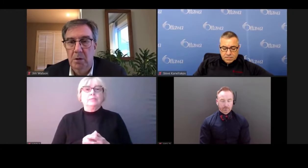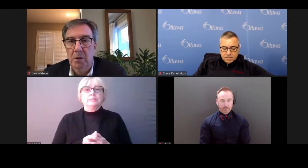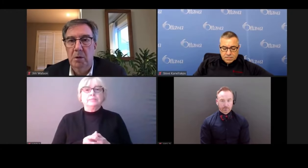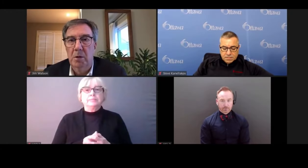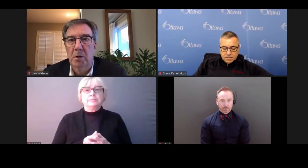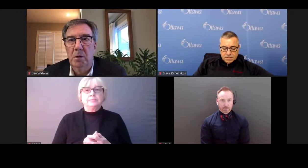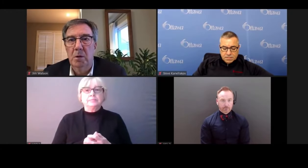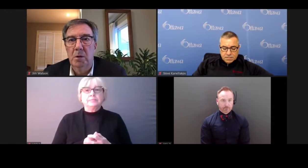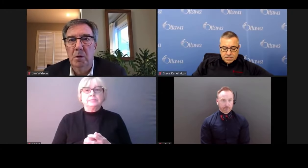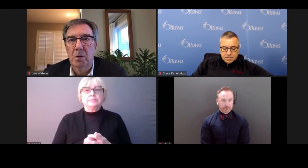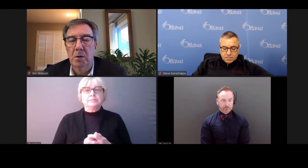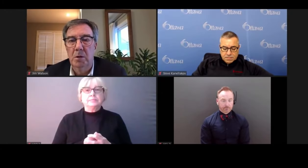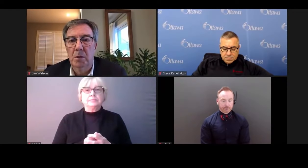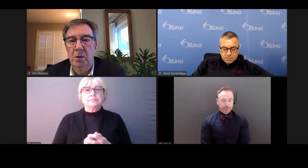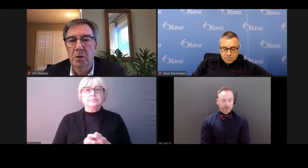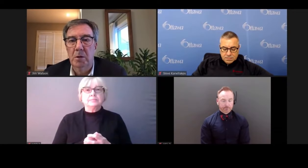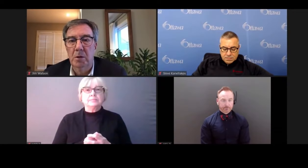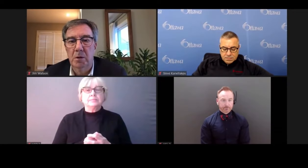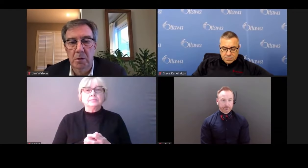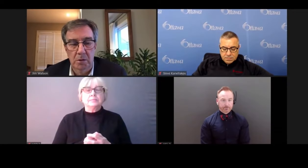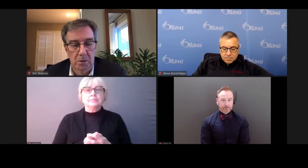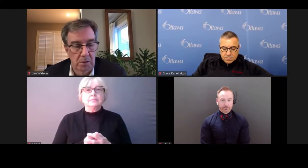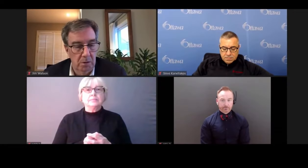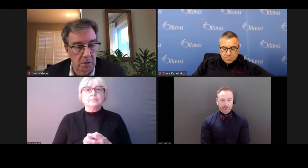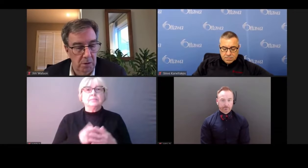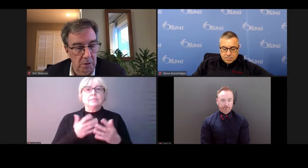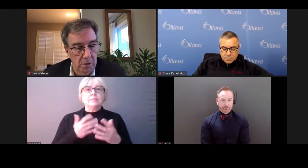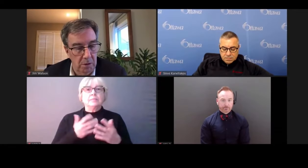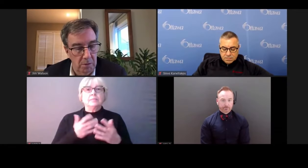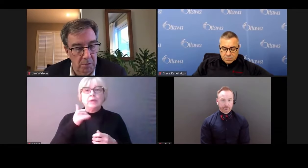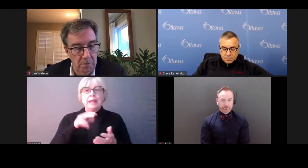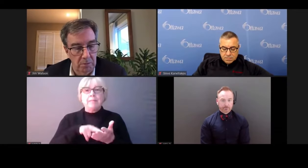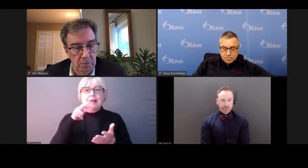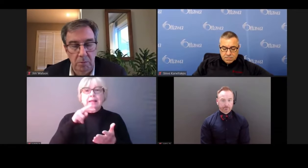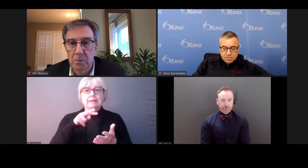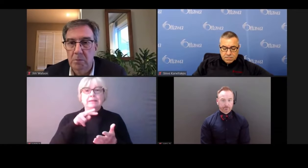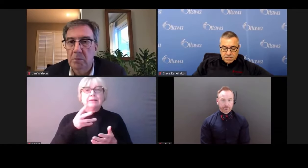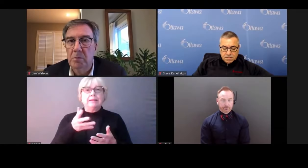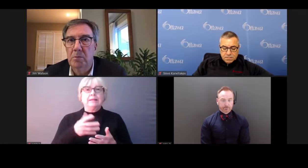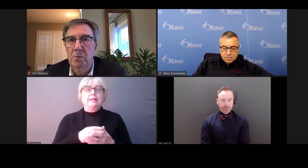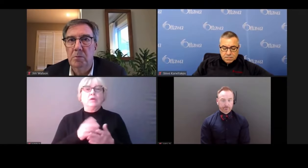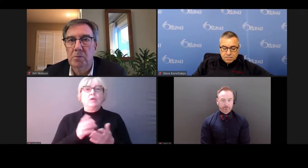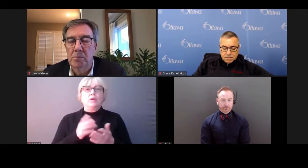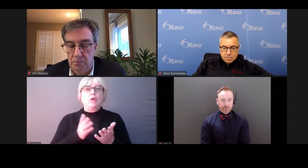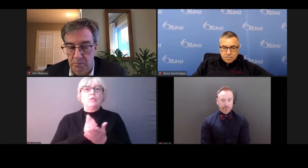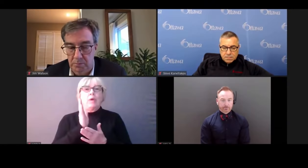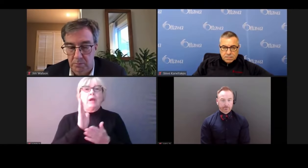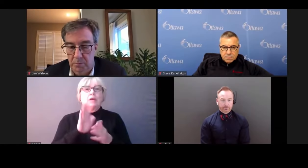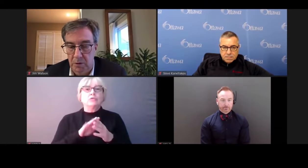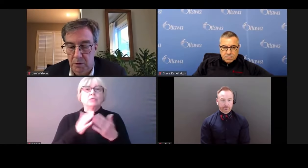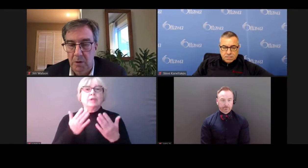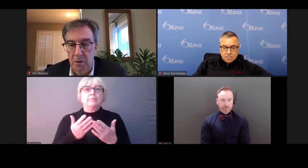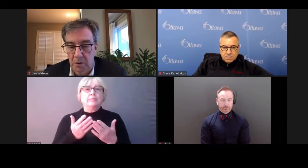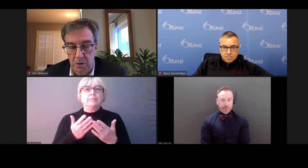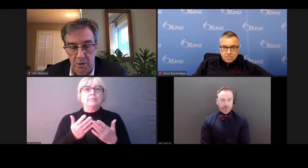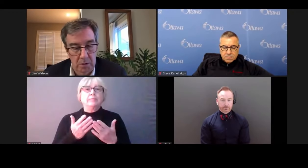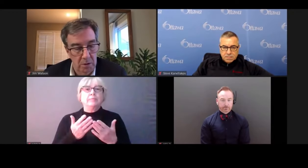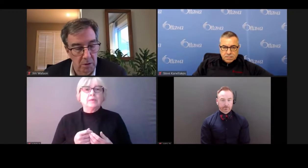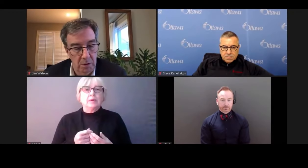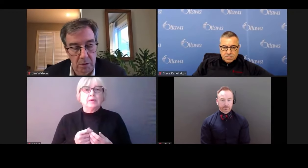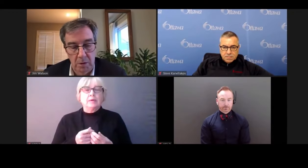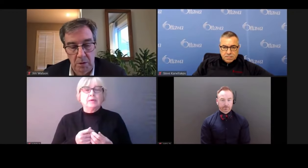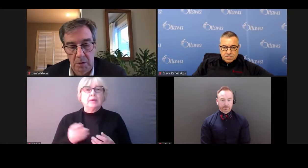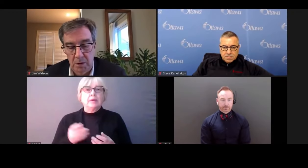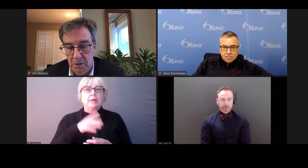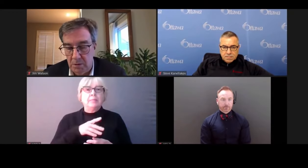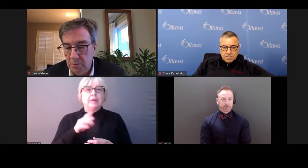Merci, Milene. Maintenant, Julien Paquette avec le droit. Julien Paquette, le droit, followed by Bruce Stateman with the Ottawa